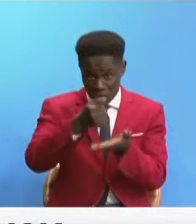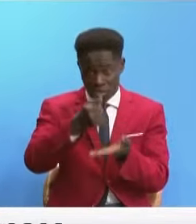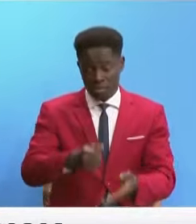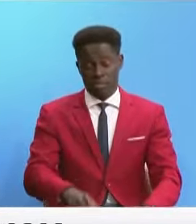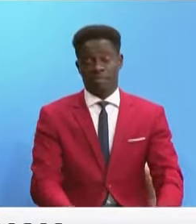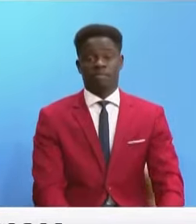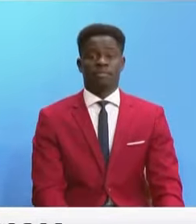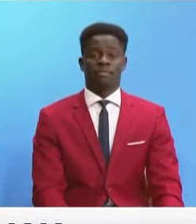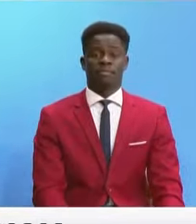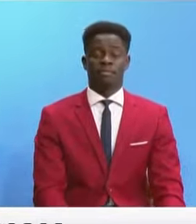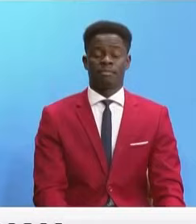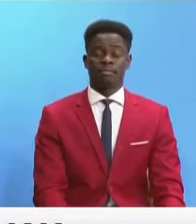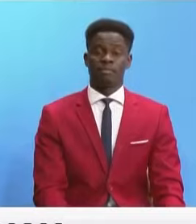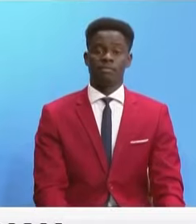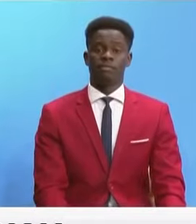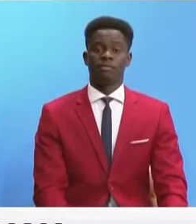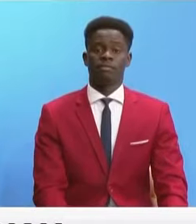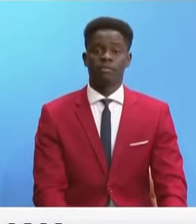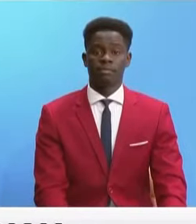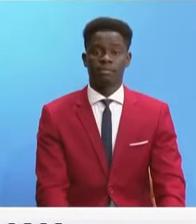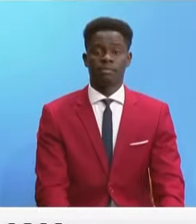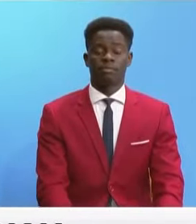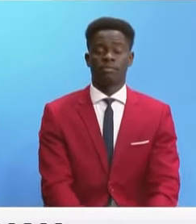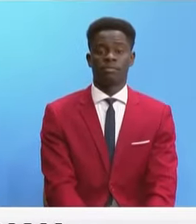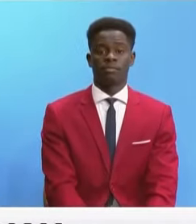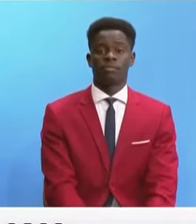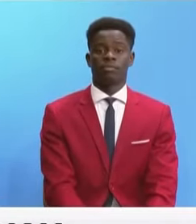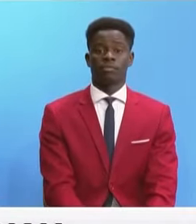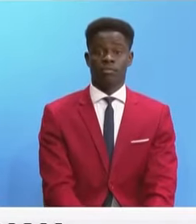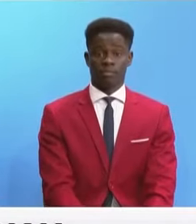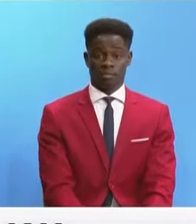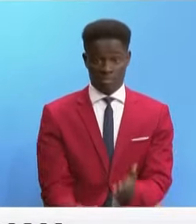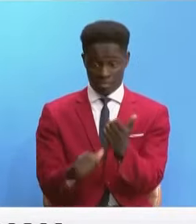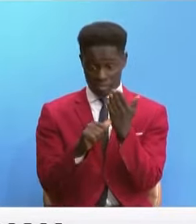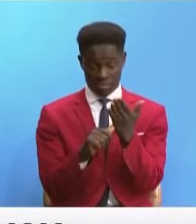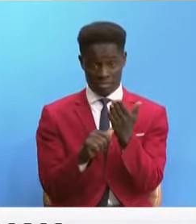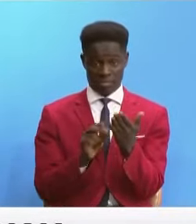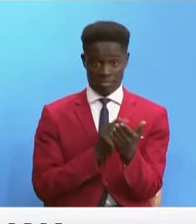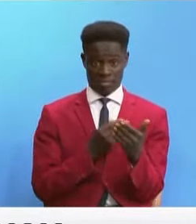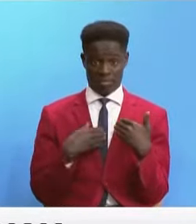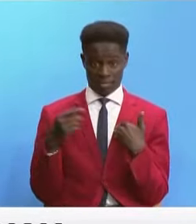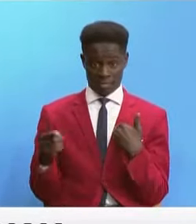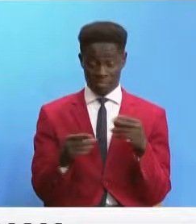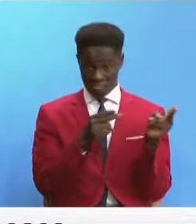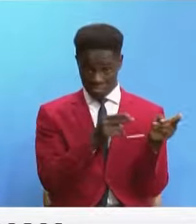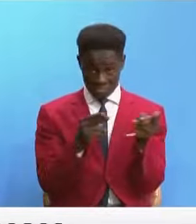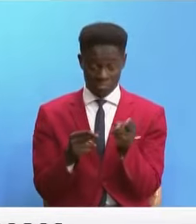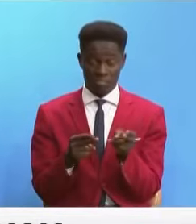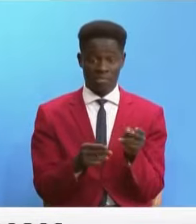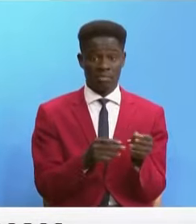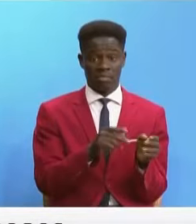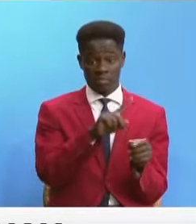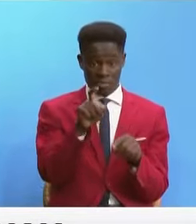and paramount importance is answering the question of how programming and resource alignment will